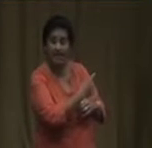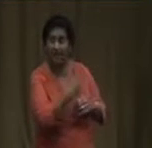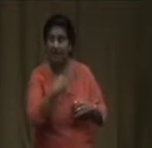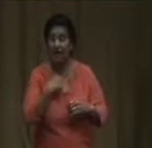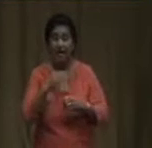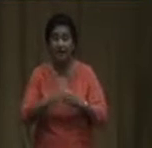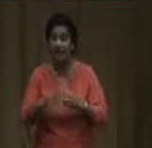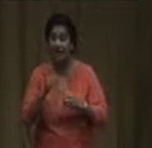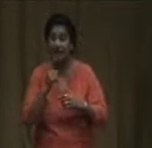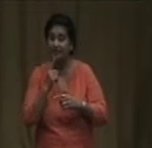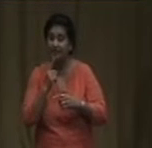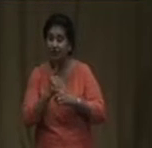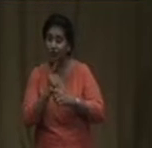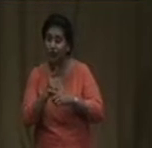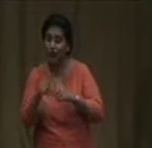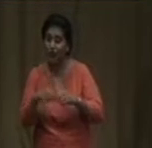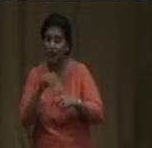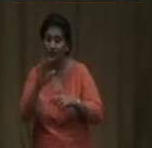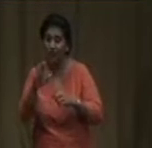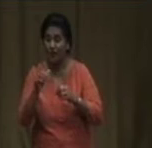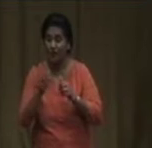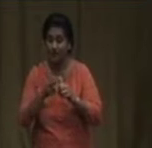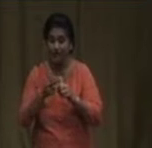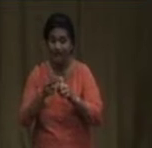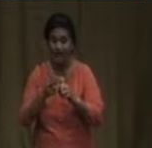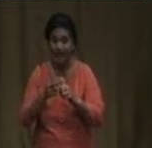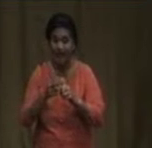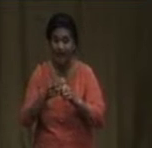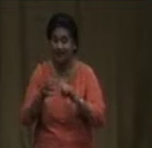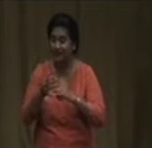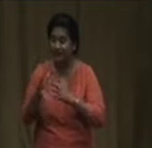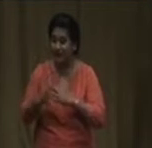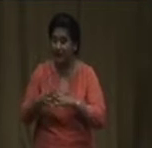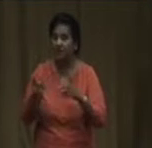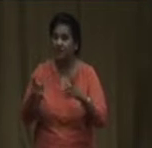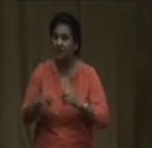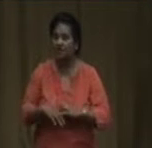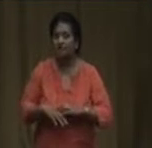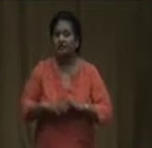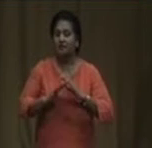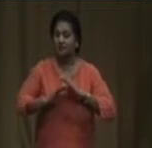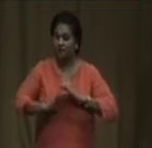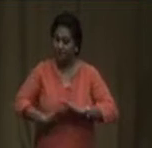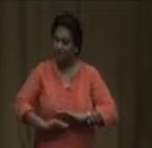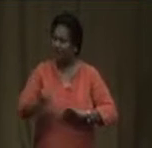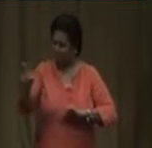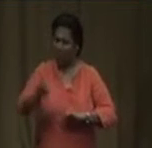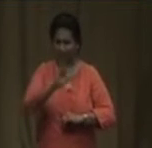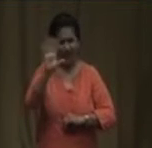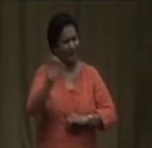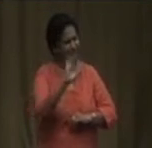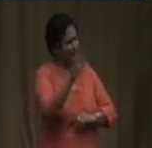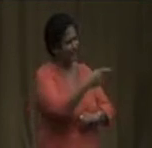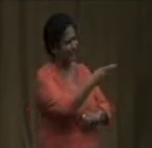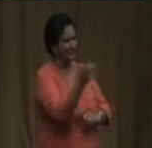your favorite piece of proprietary software, relax, take a deep breath, you'll be just fine. You